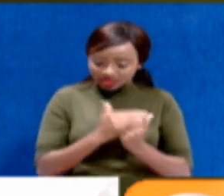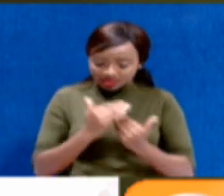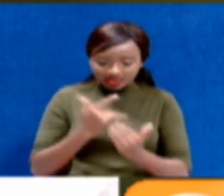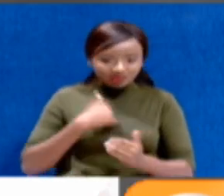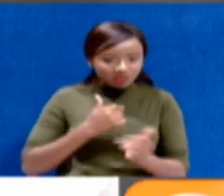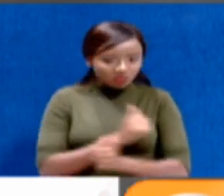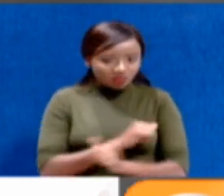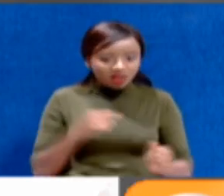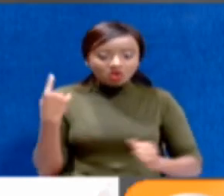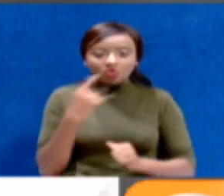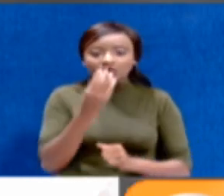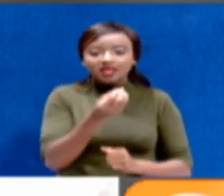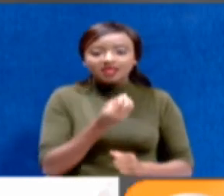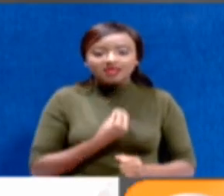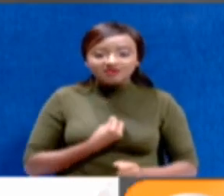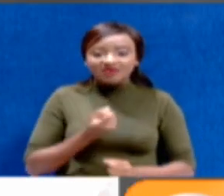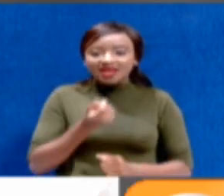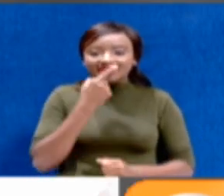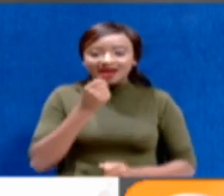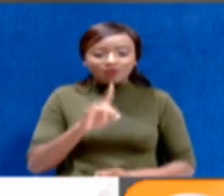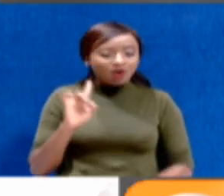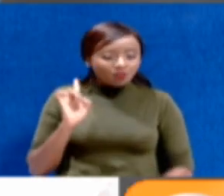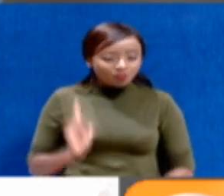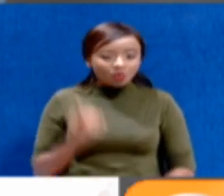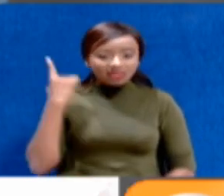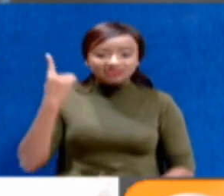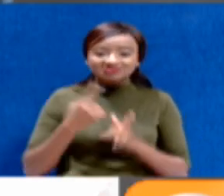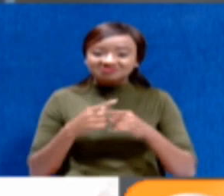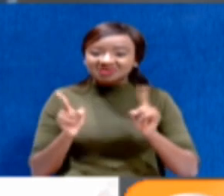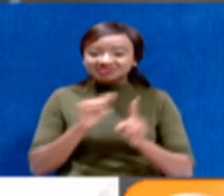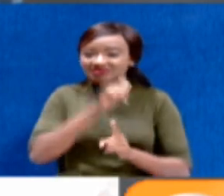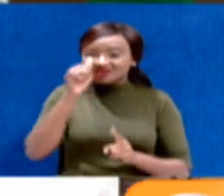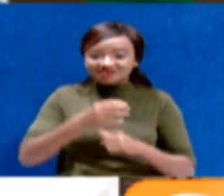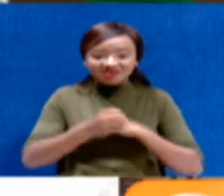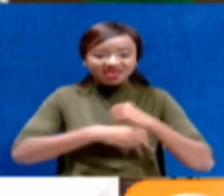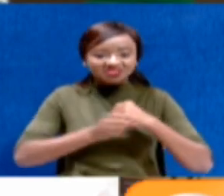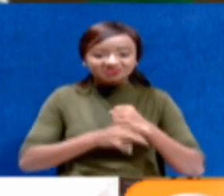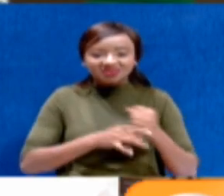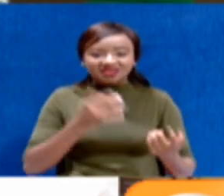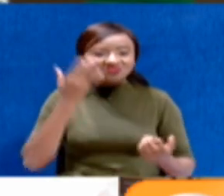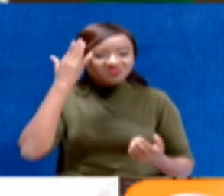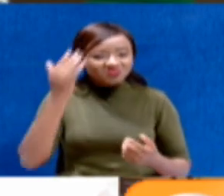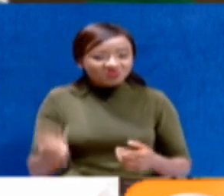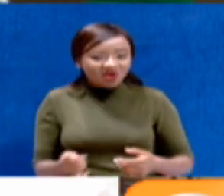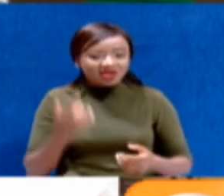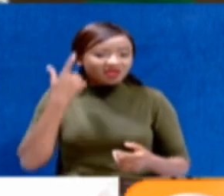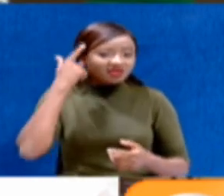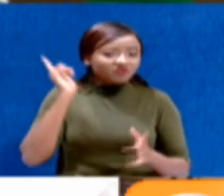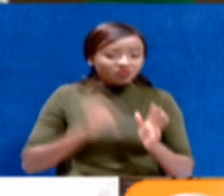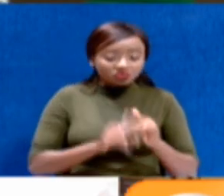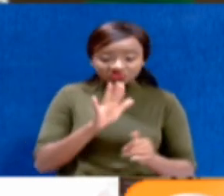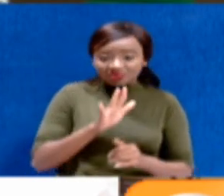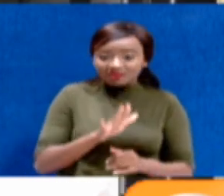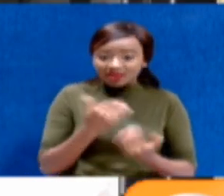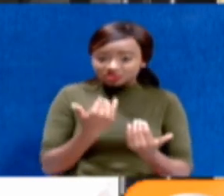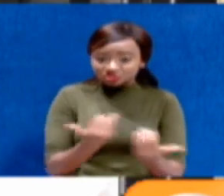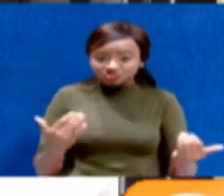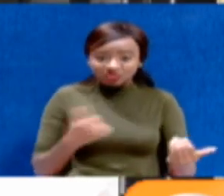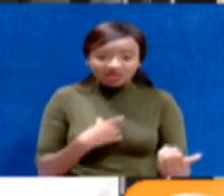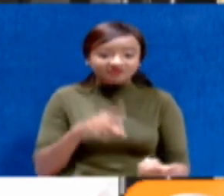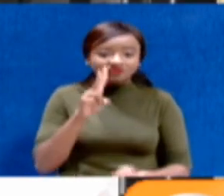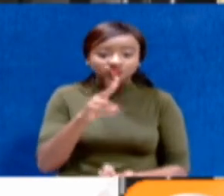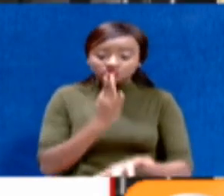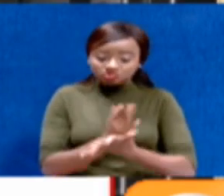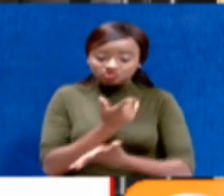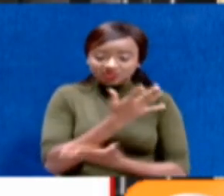was only given medicine once, though not told why and what for. His family of 2 daughters was without a breadwinner. Maisha huko ndani